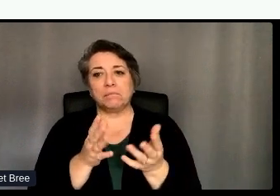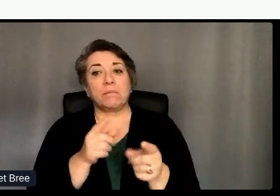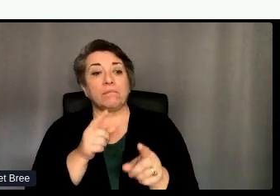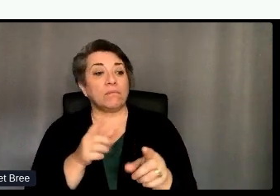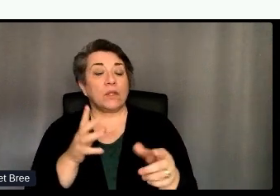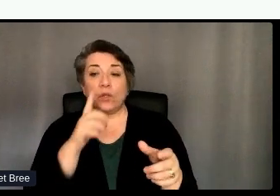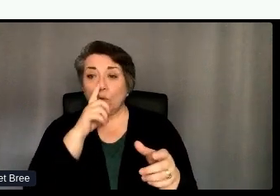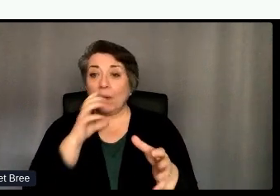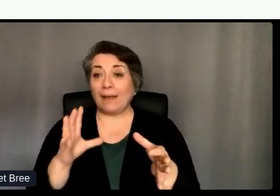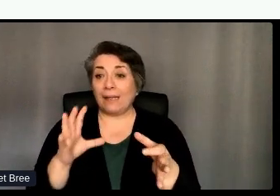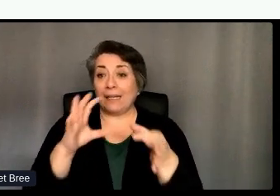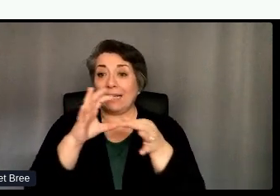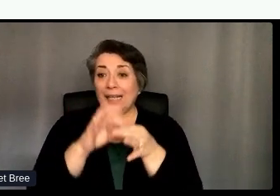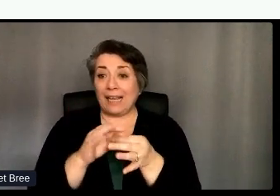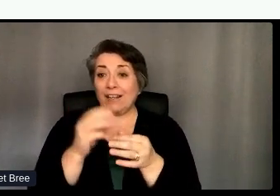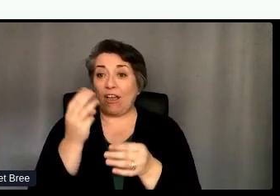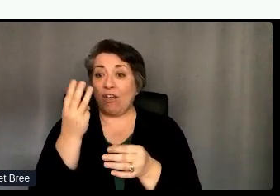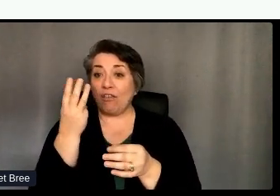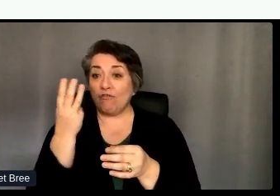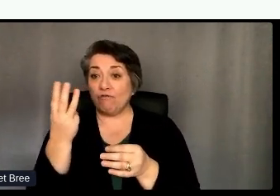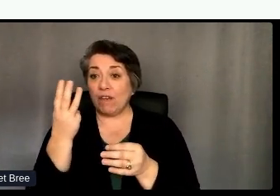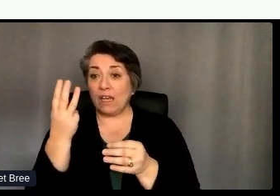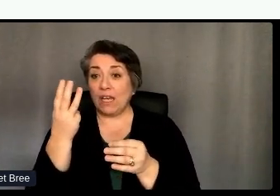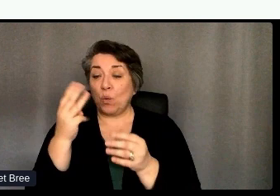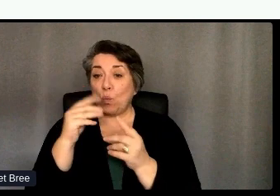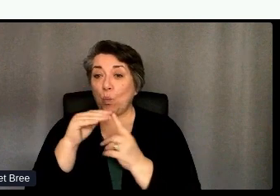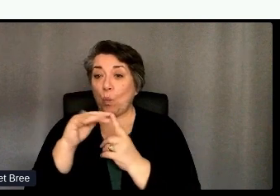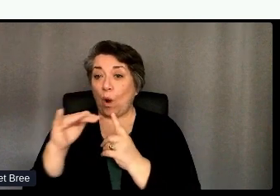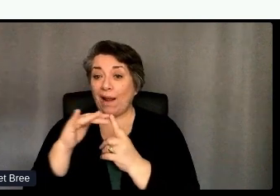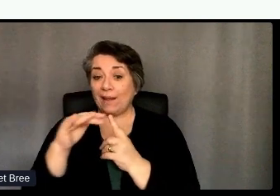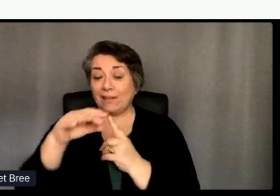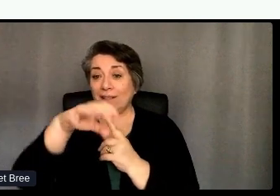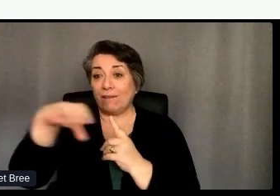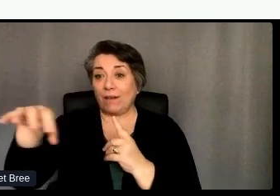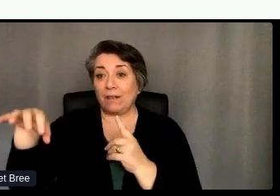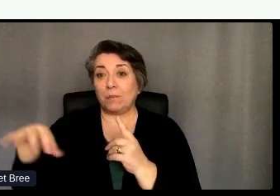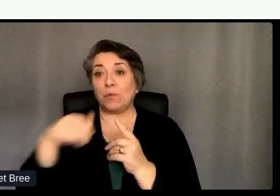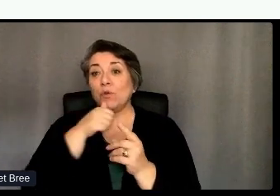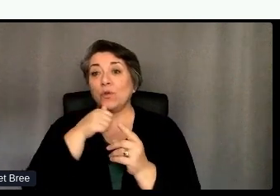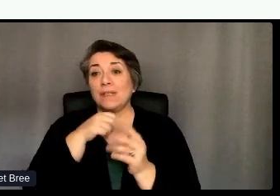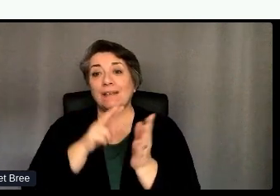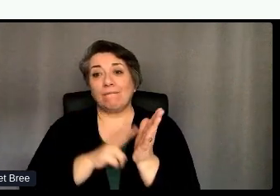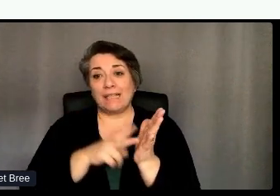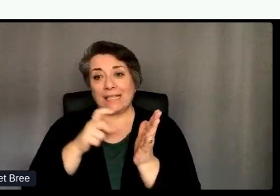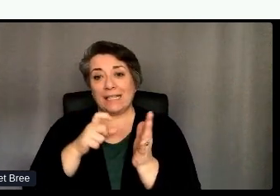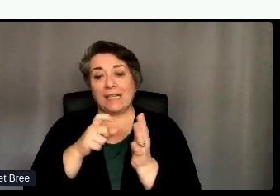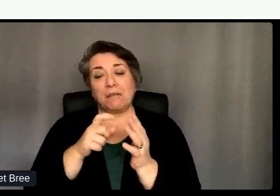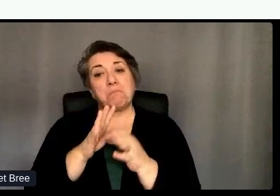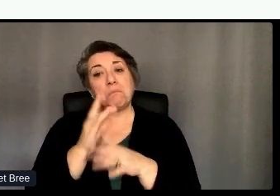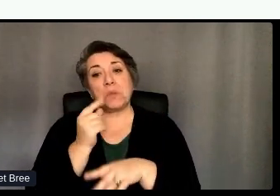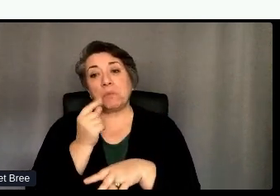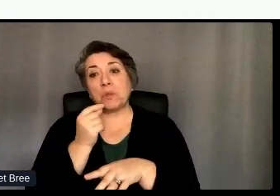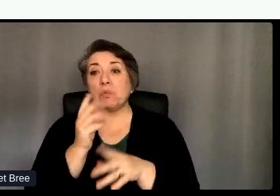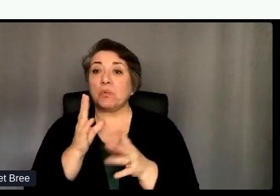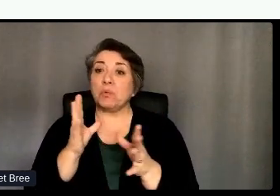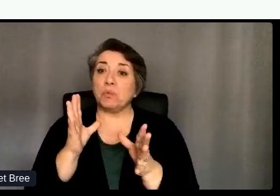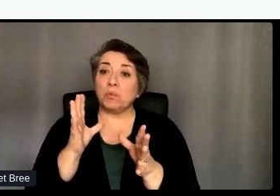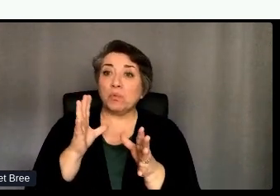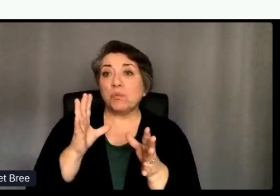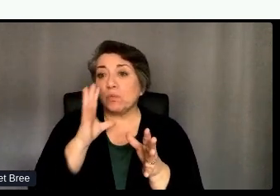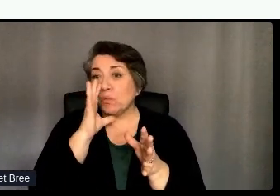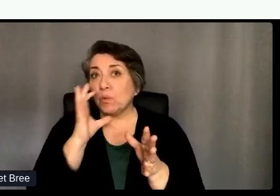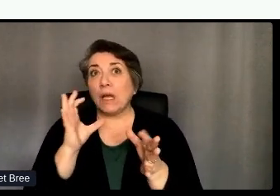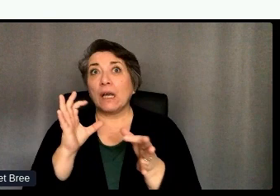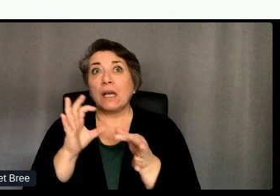up 3 devices wirelessly, or again, via USB-C. And it's possible to connect up to